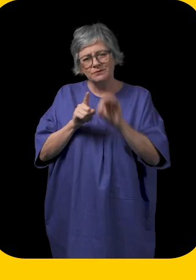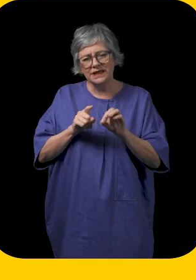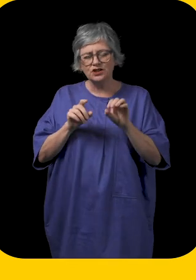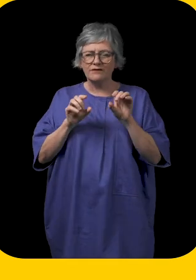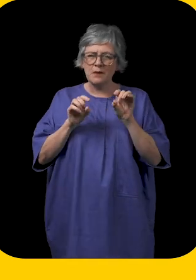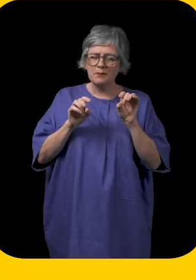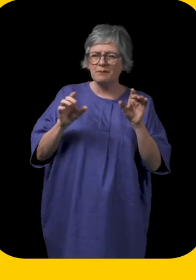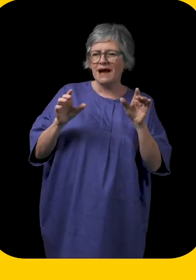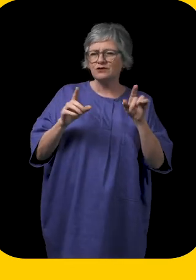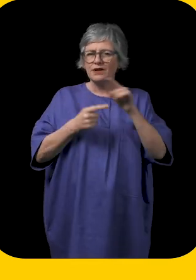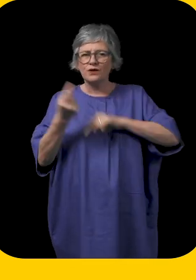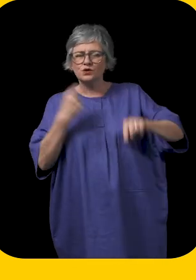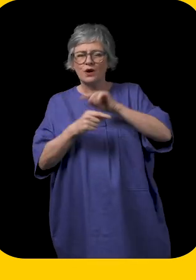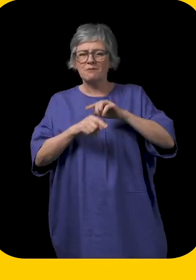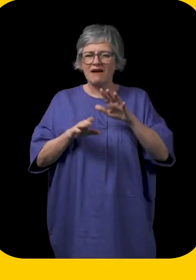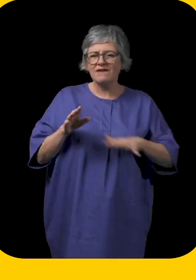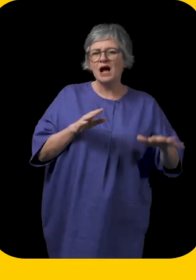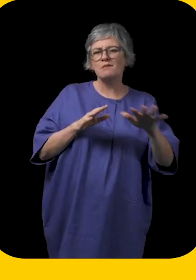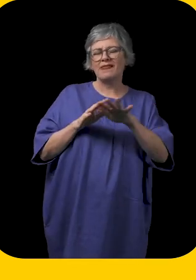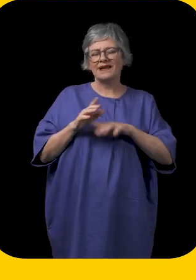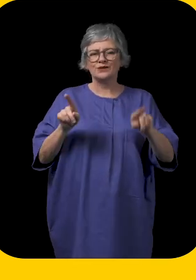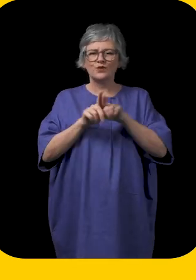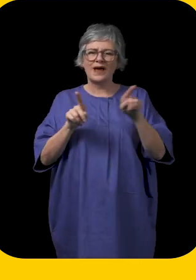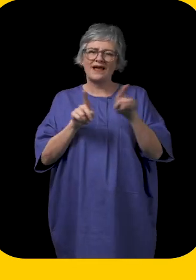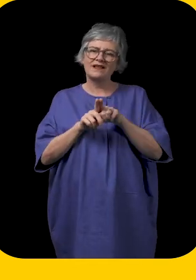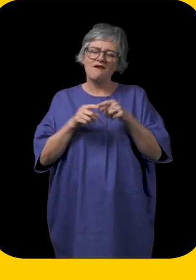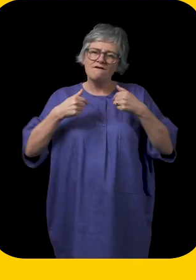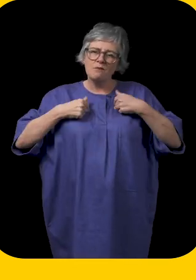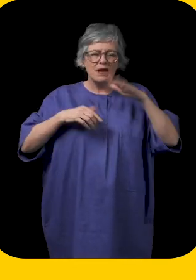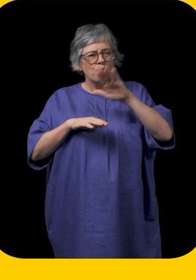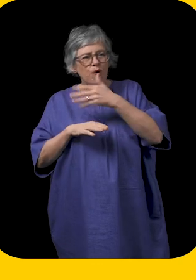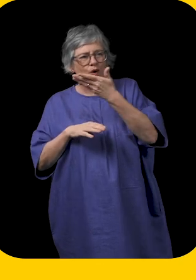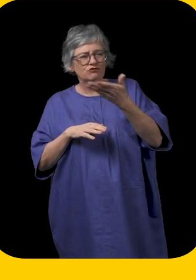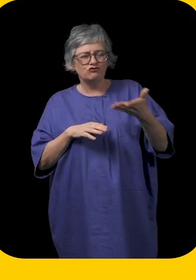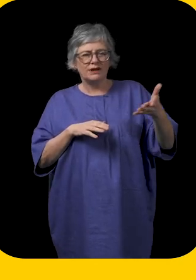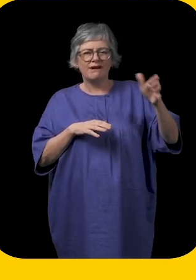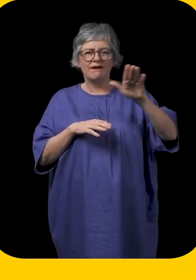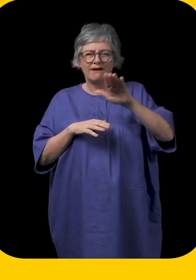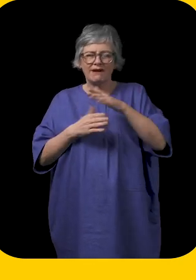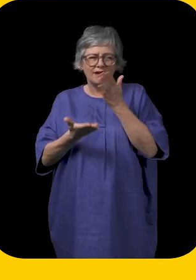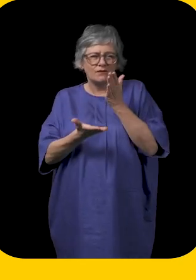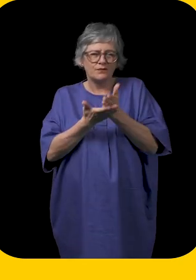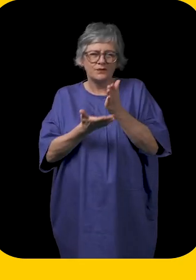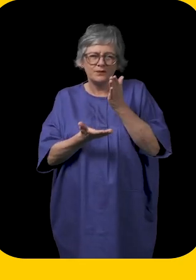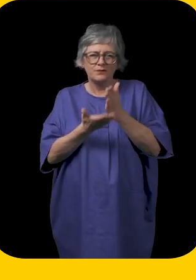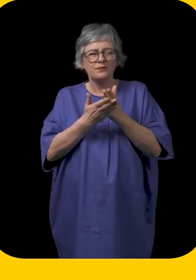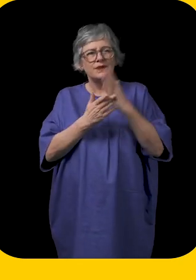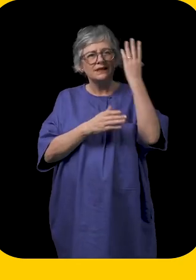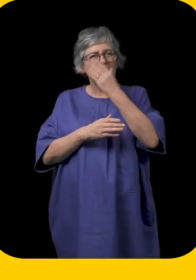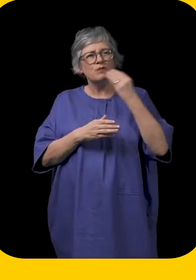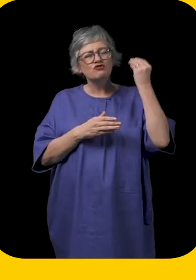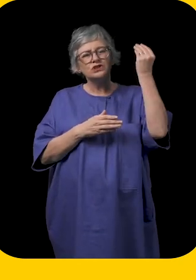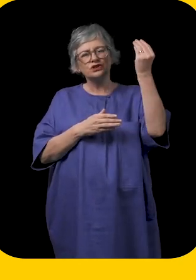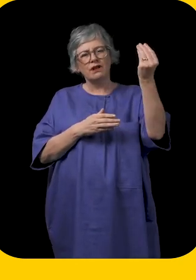the specific magics that go on in my family as well, you know. So for me, poetry in particular is